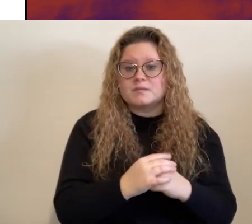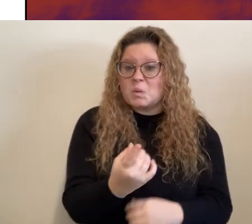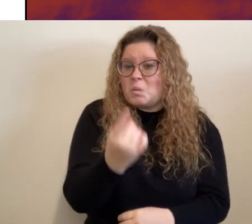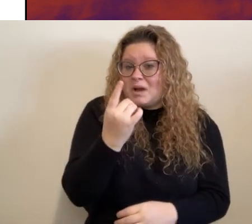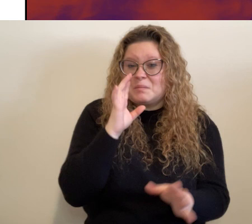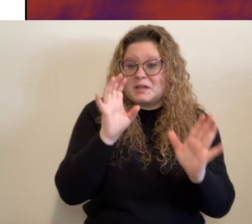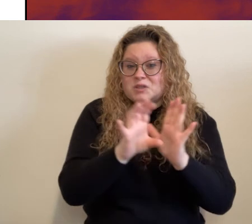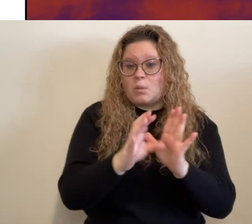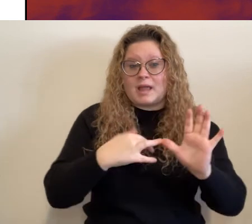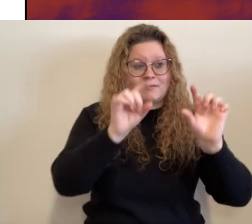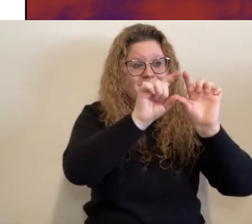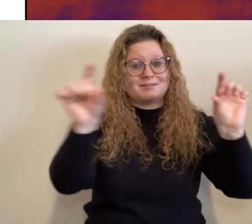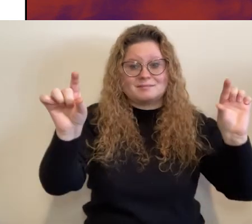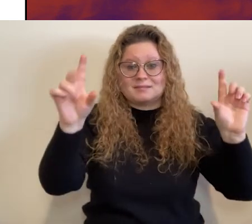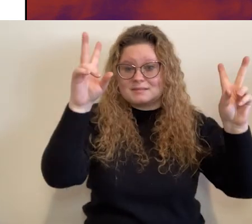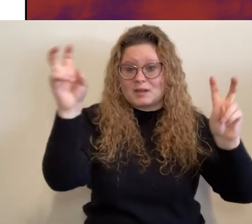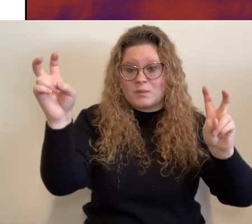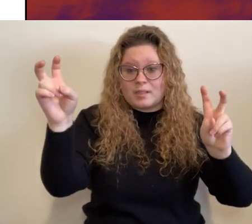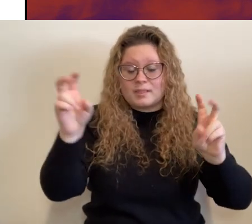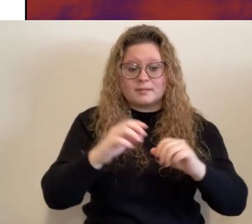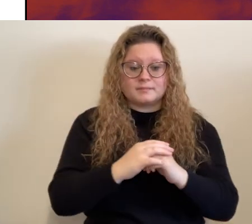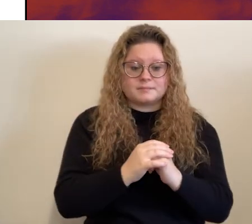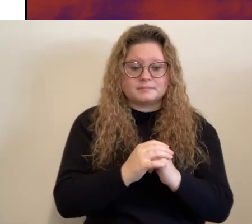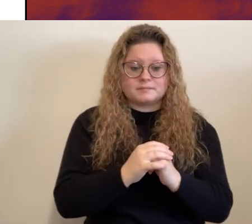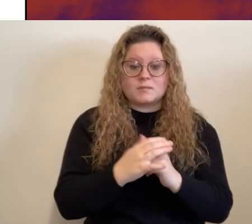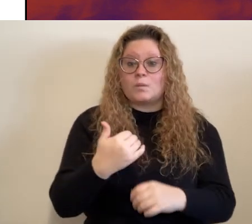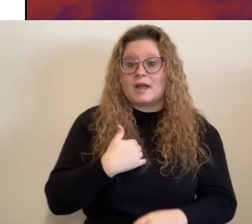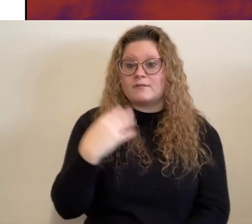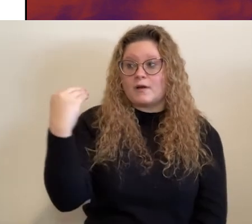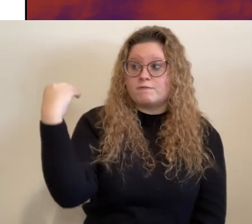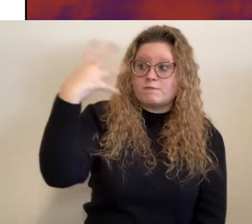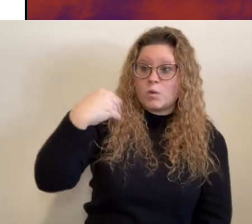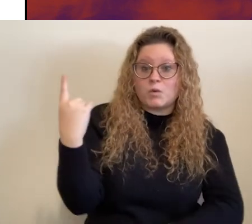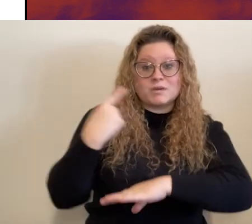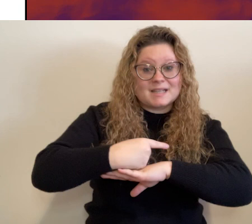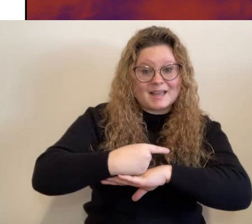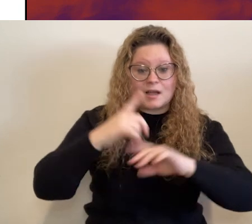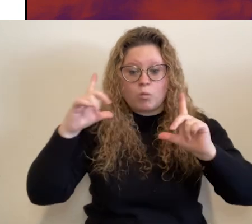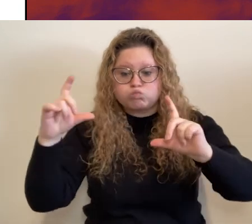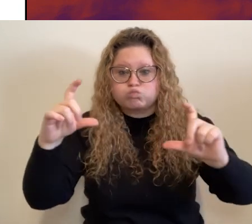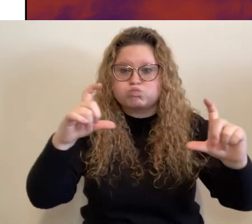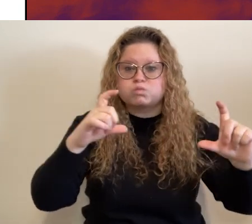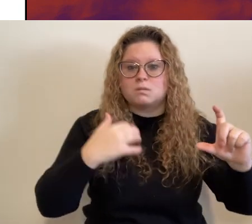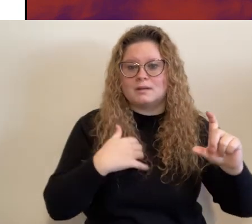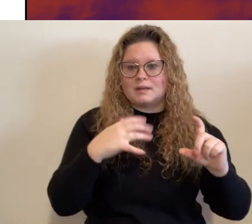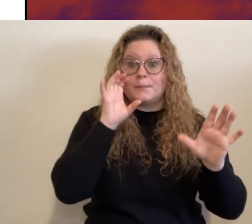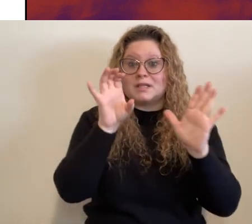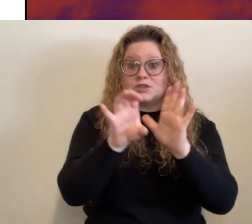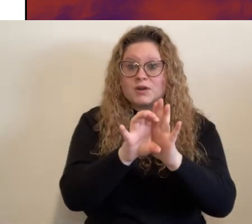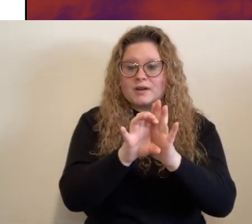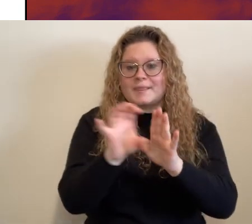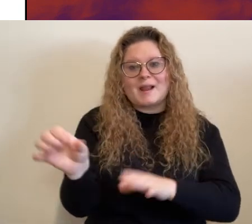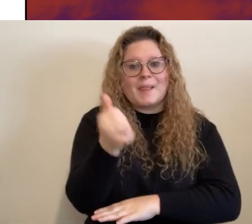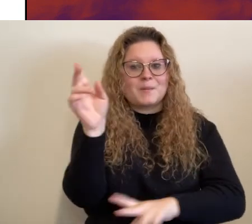banner, we planned out a photo shoot, got some pictures, and then her with other people looking